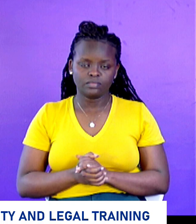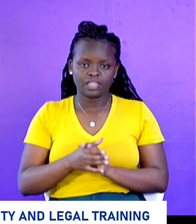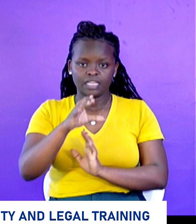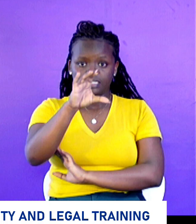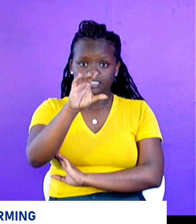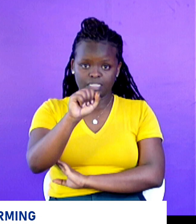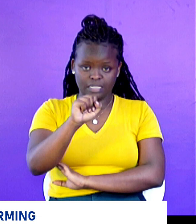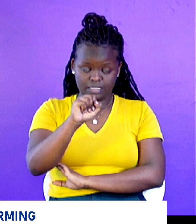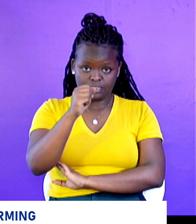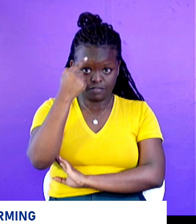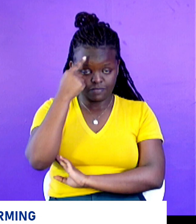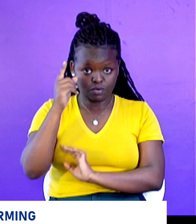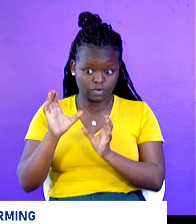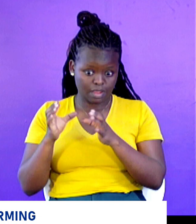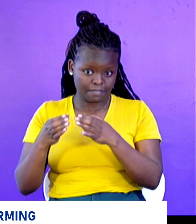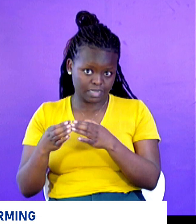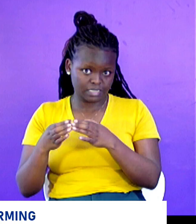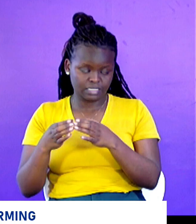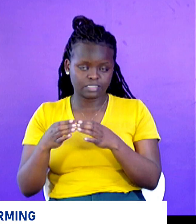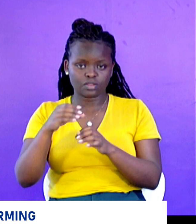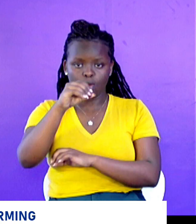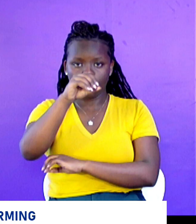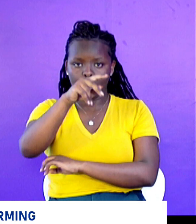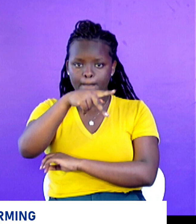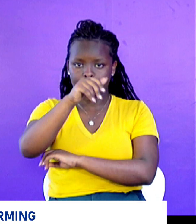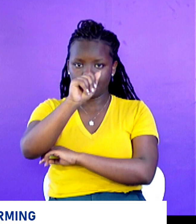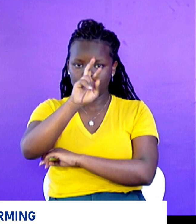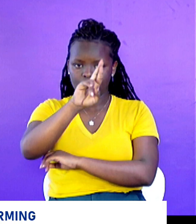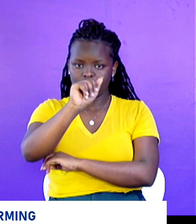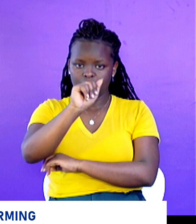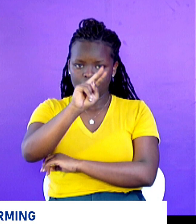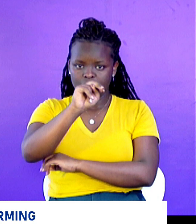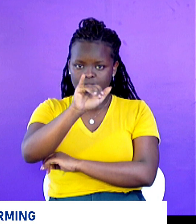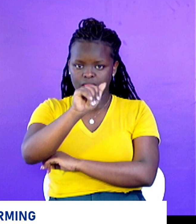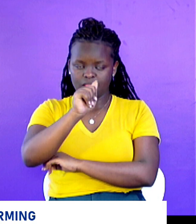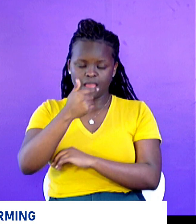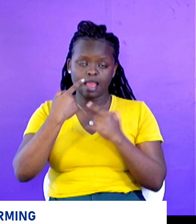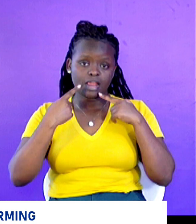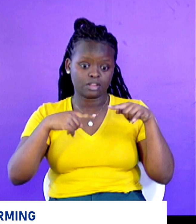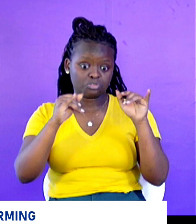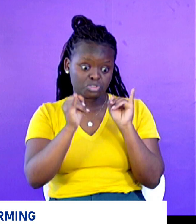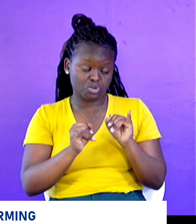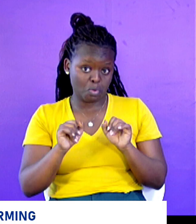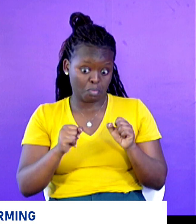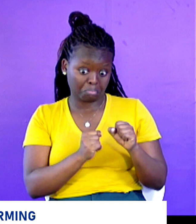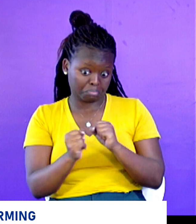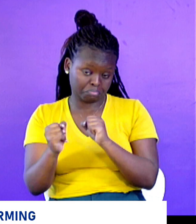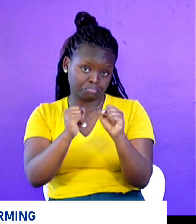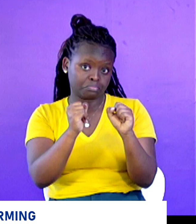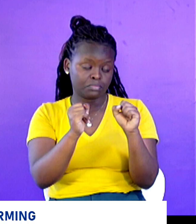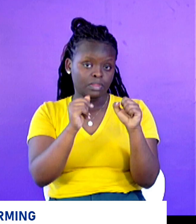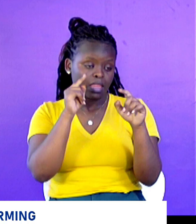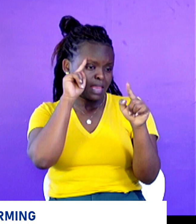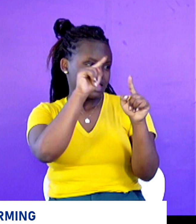Secretary for Cooperatives, Wycliffe Oparanya, has announced new plans and strategies aimed at